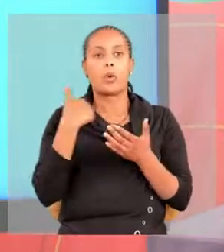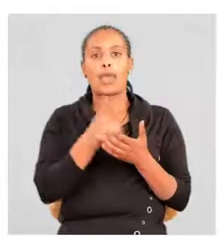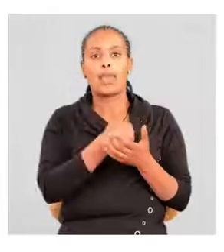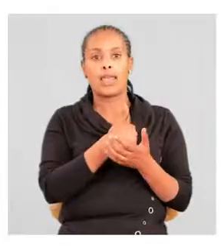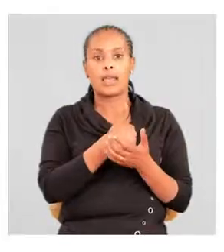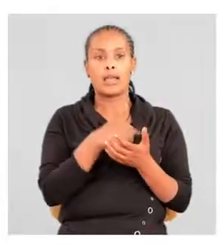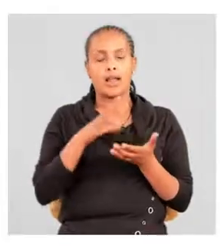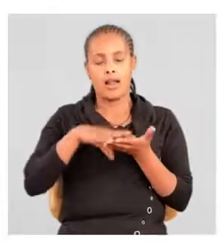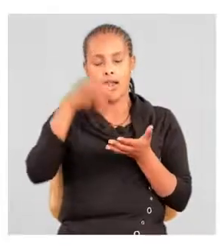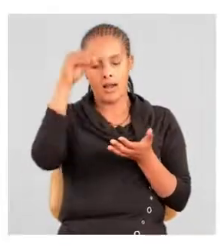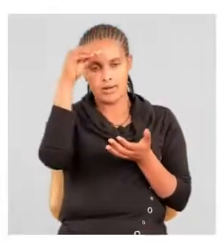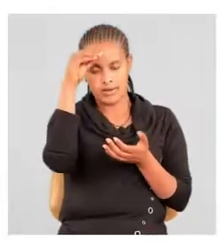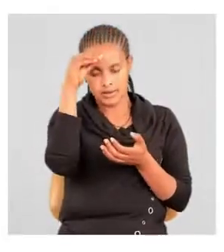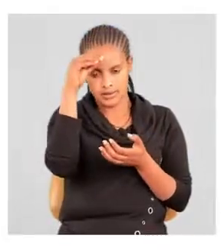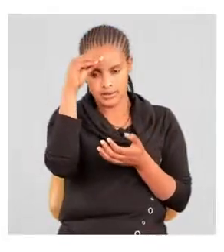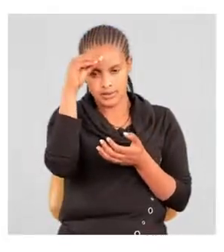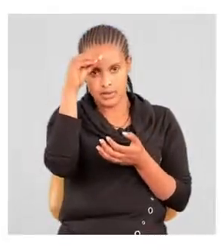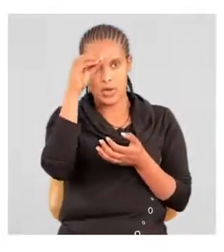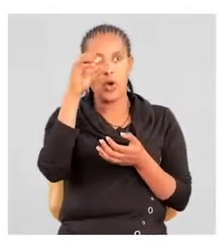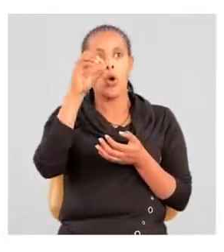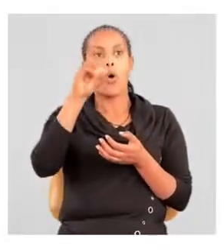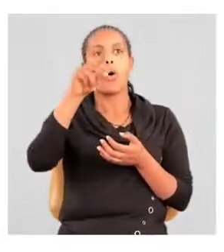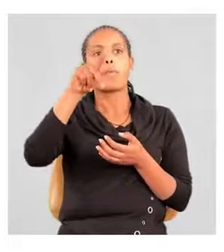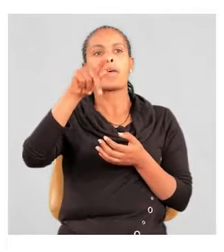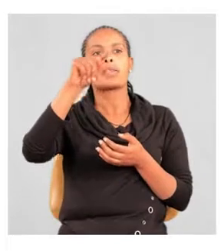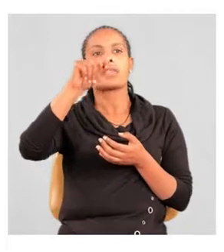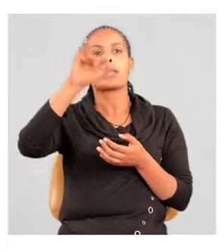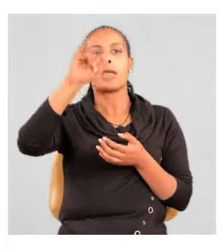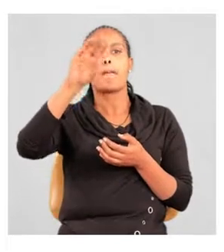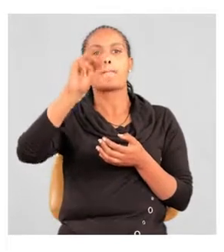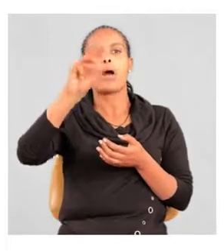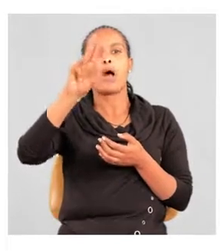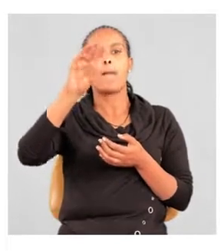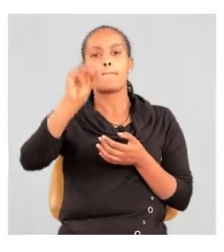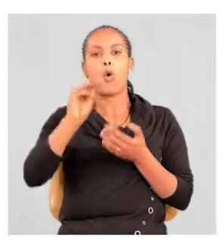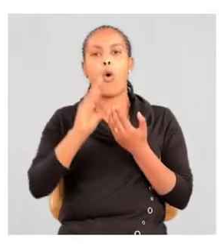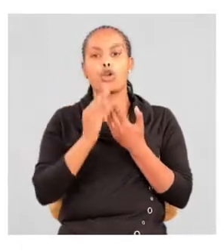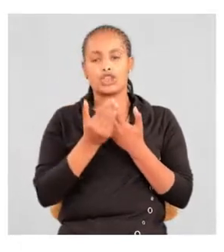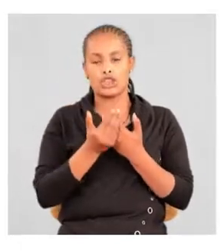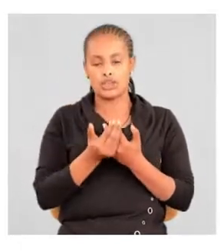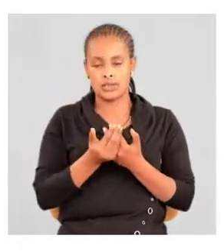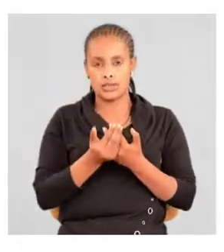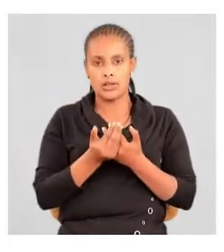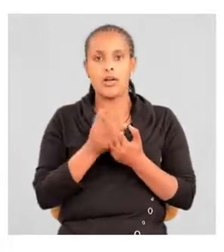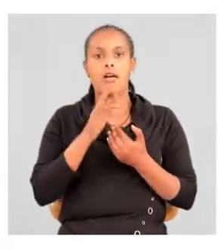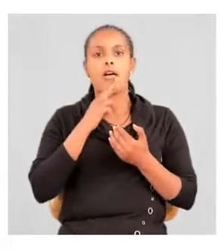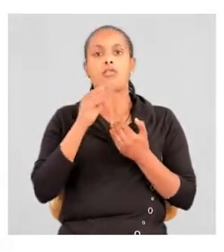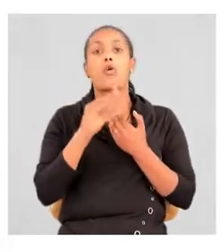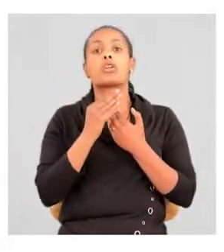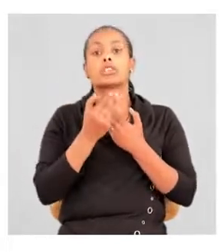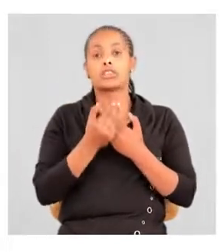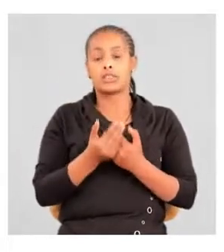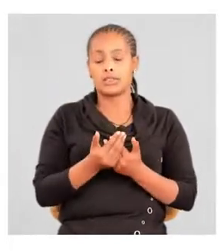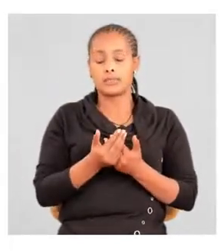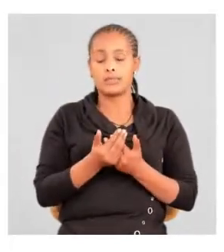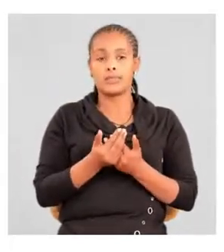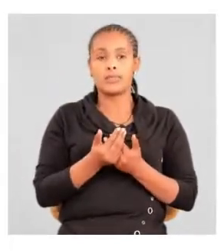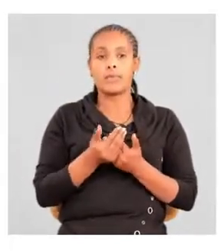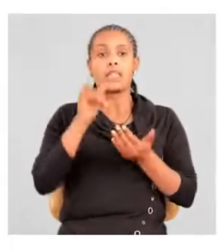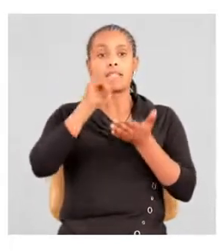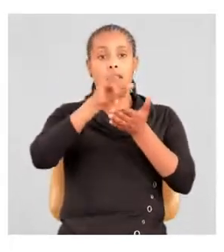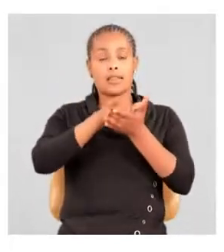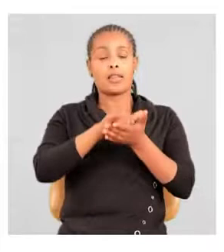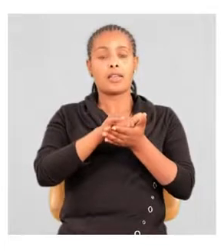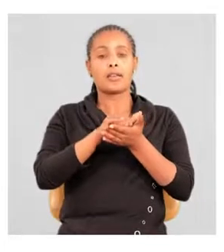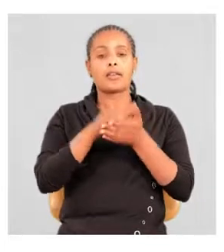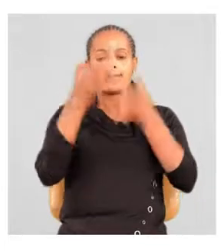We learned optimum conditions. Optimum conditions are conditions